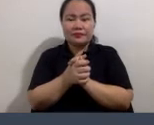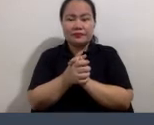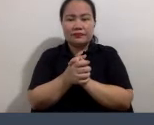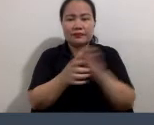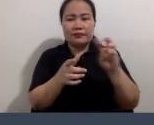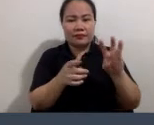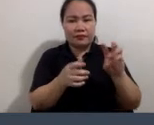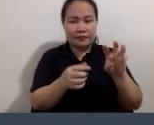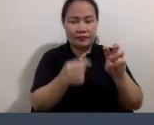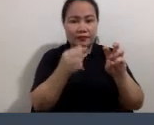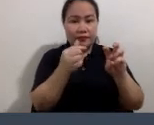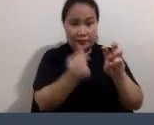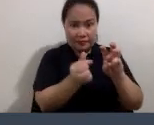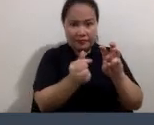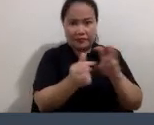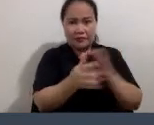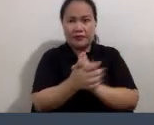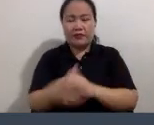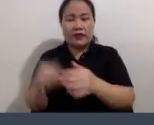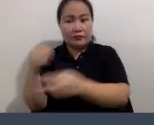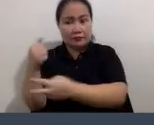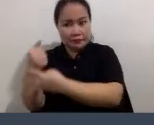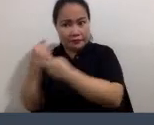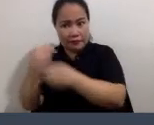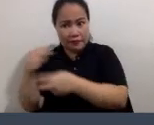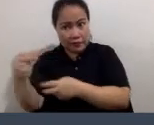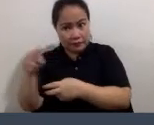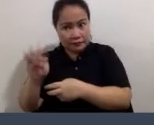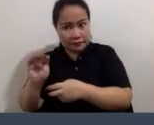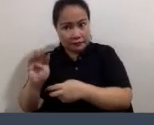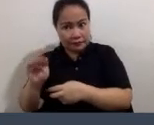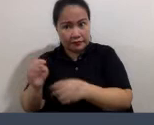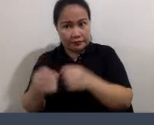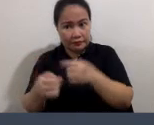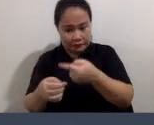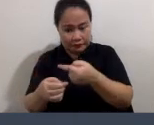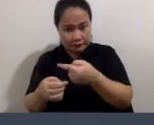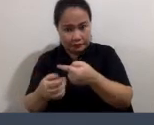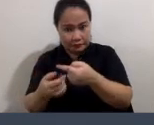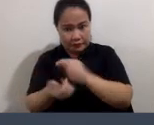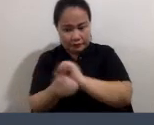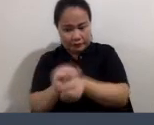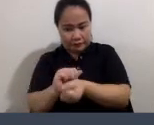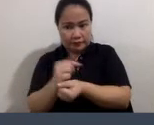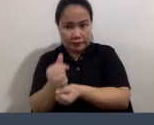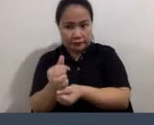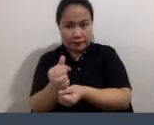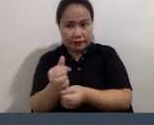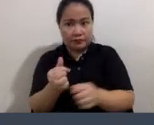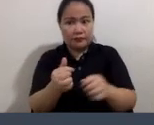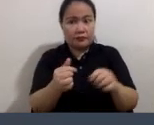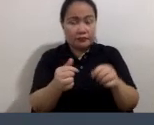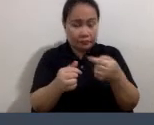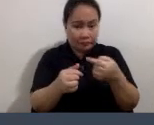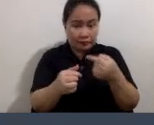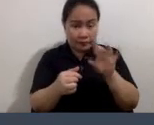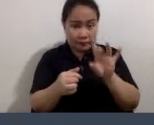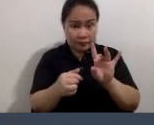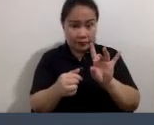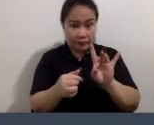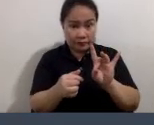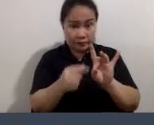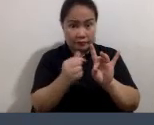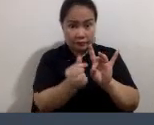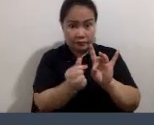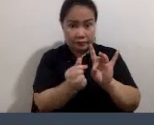positive, positive ang sagot natin. Next, keep negative 14. Change. and then change.